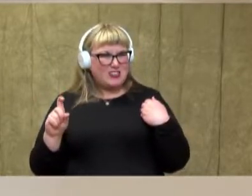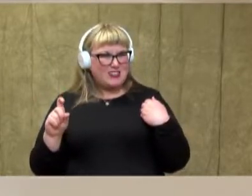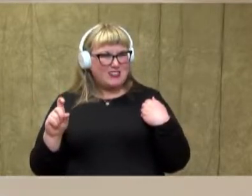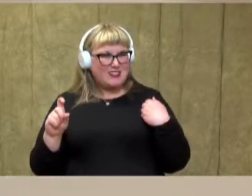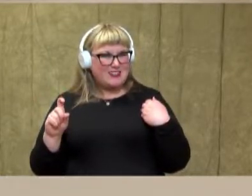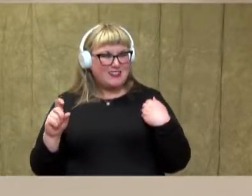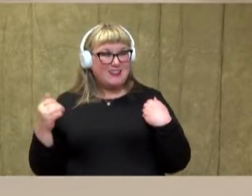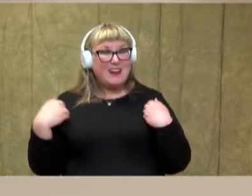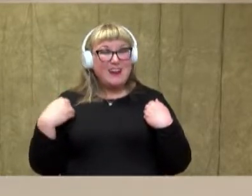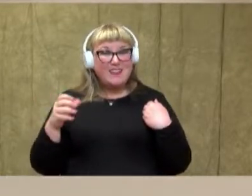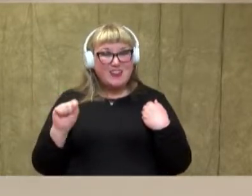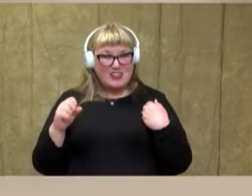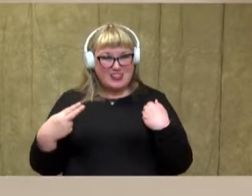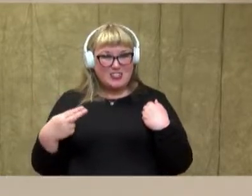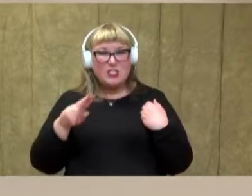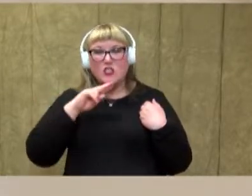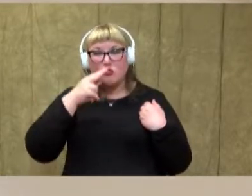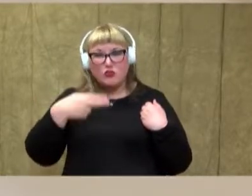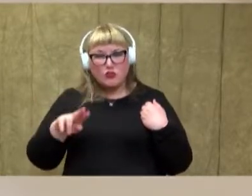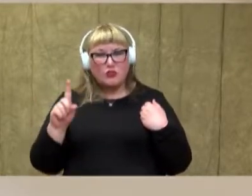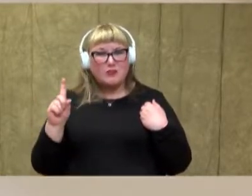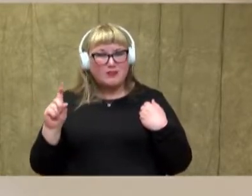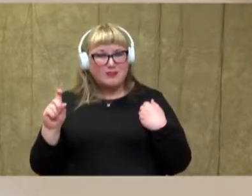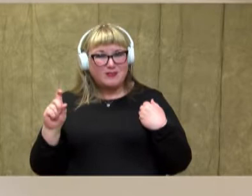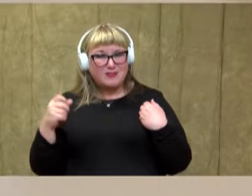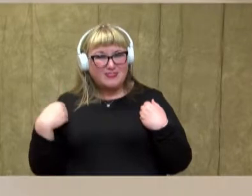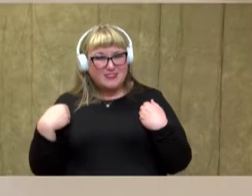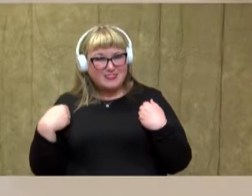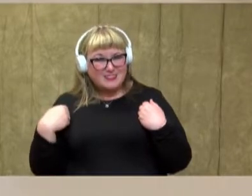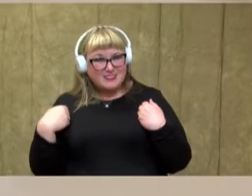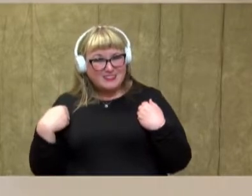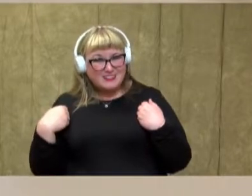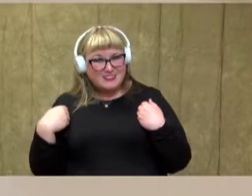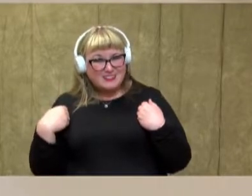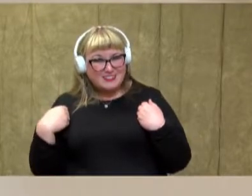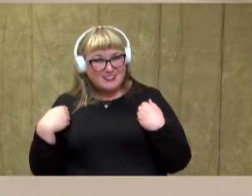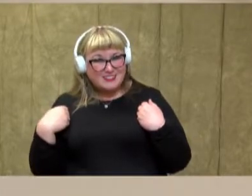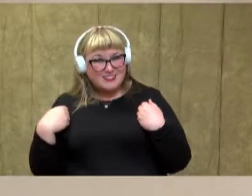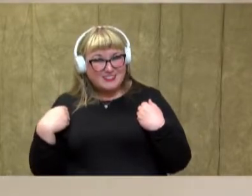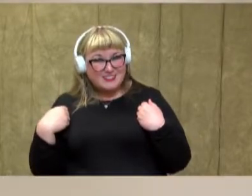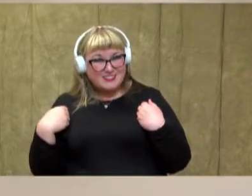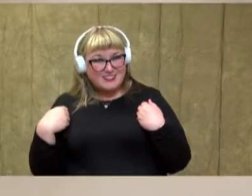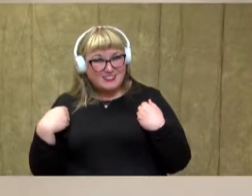Does the word hush have the sh sound?